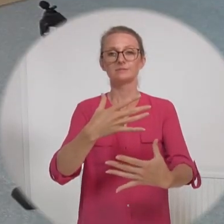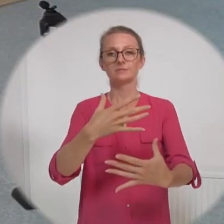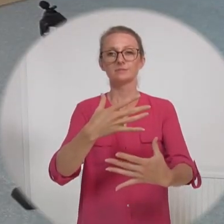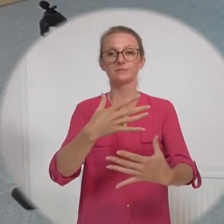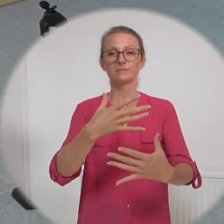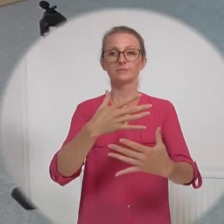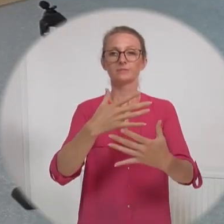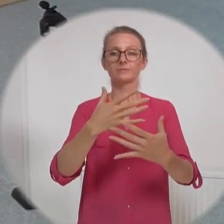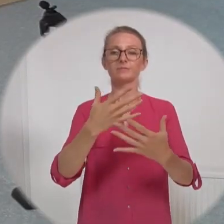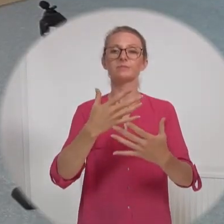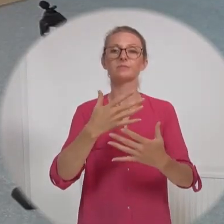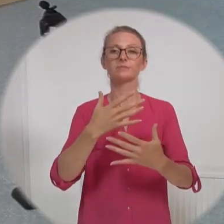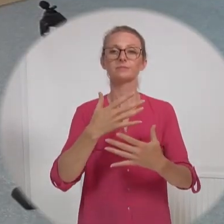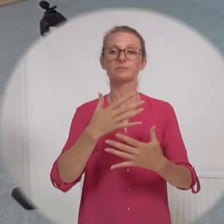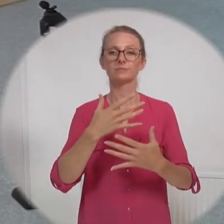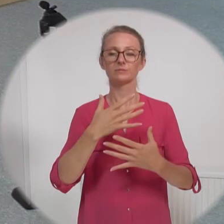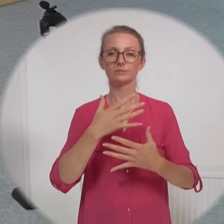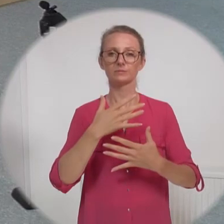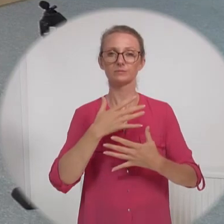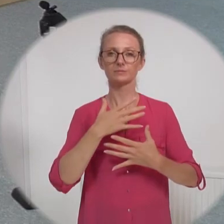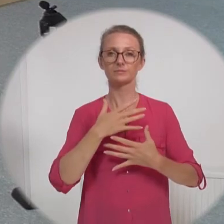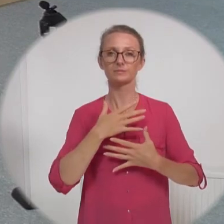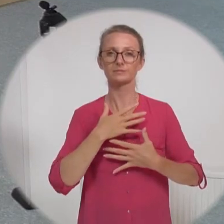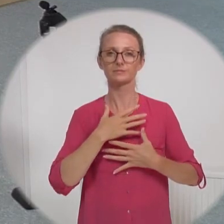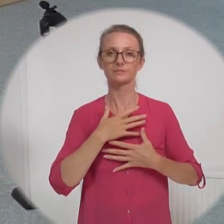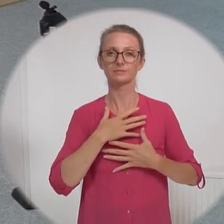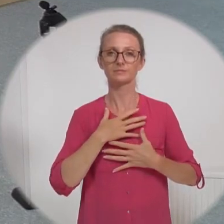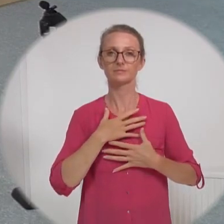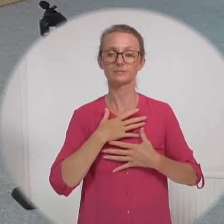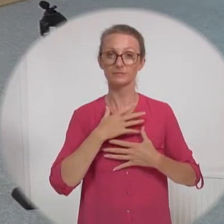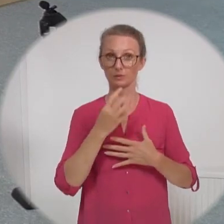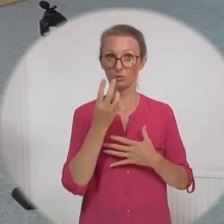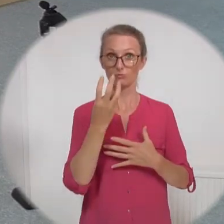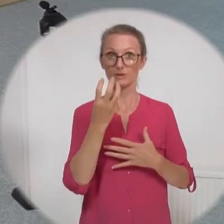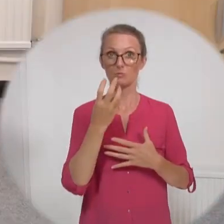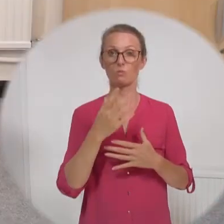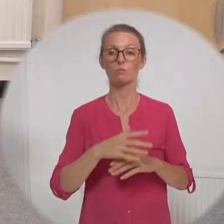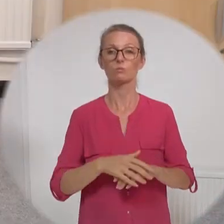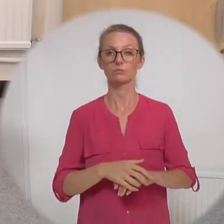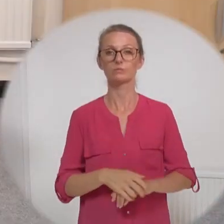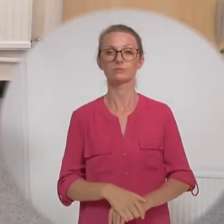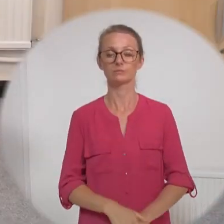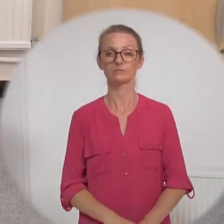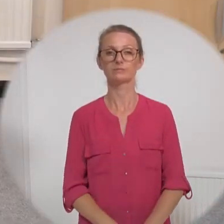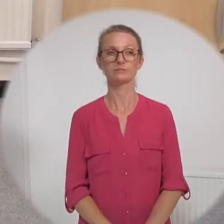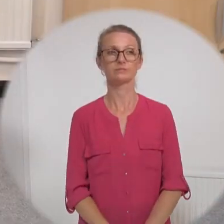turn the palms over, breathe out. Okay, so we'll do 3 of these.